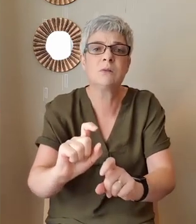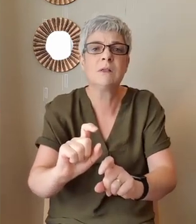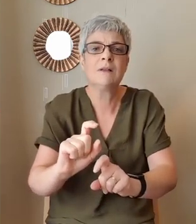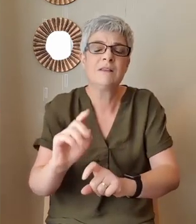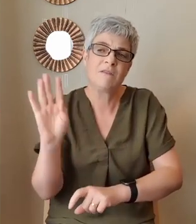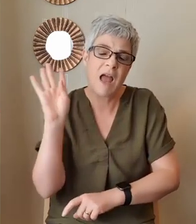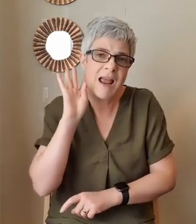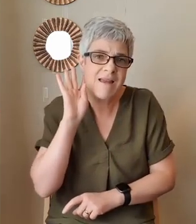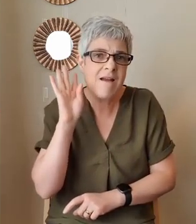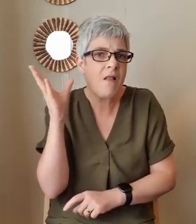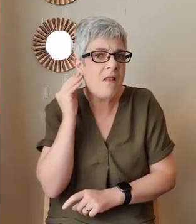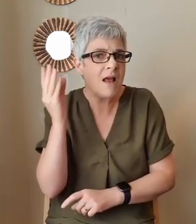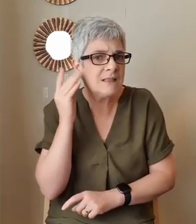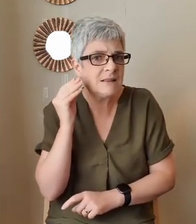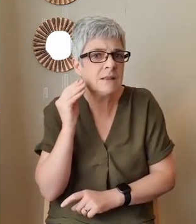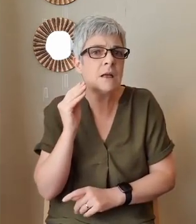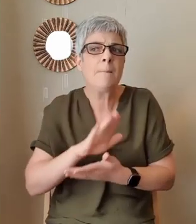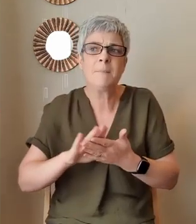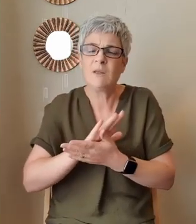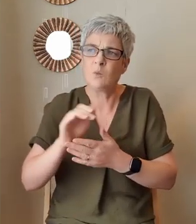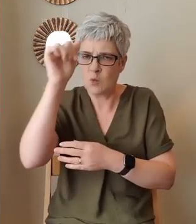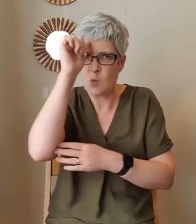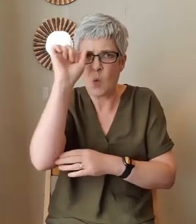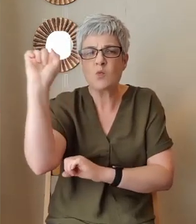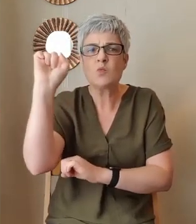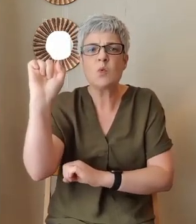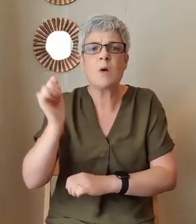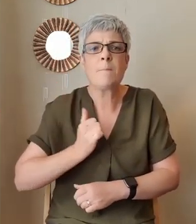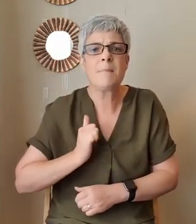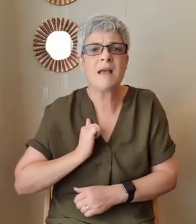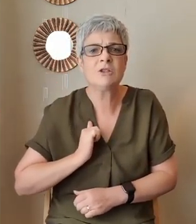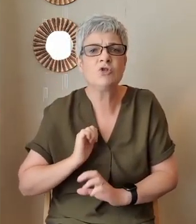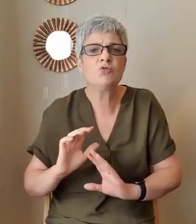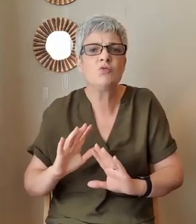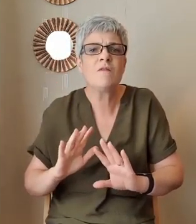Give us an ear that listens, that we might hear your message of hope.